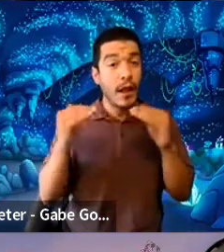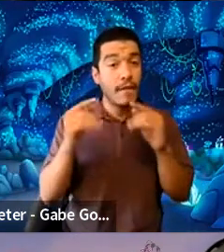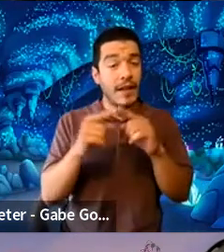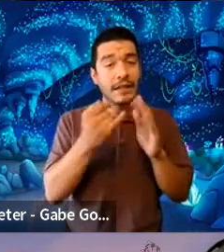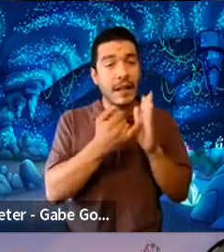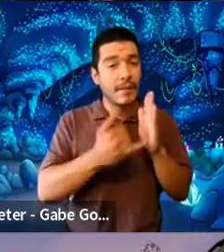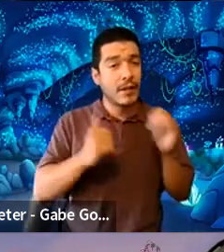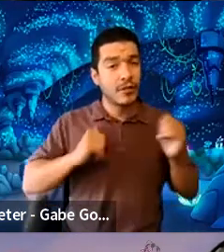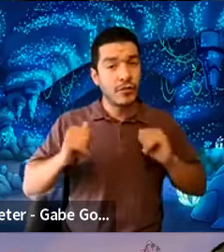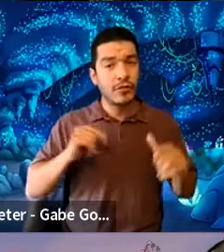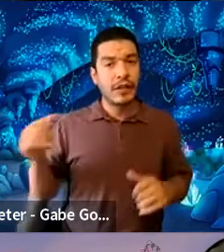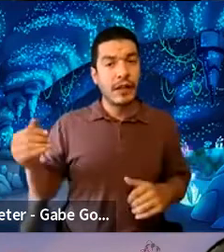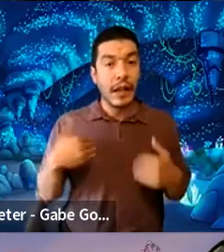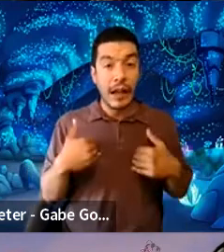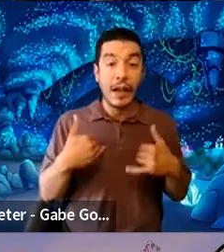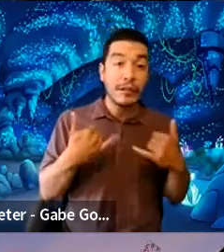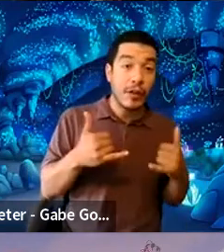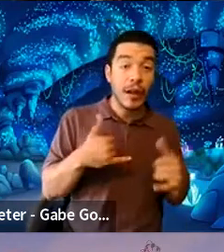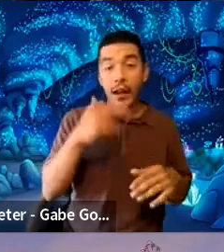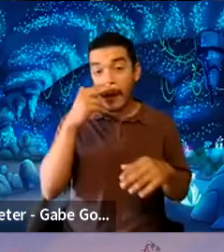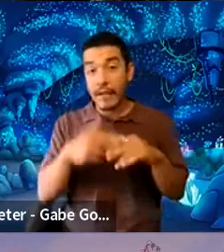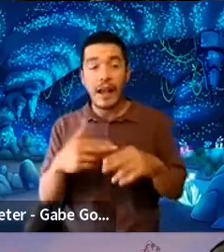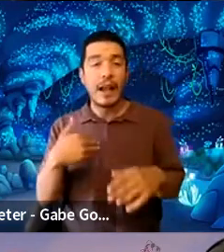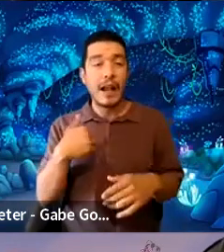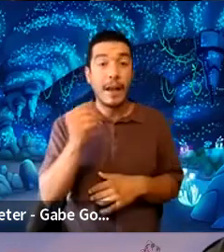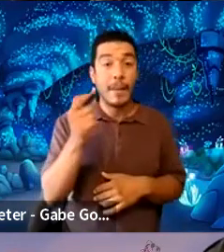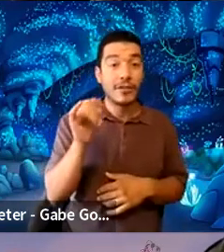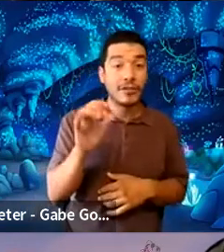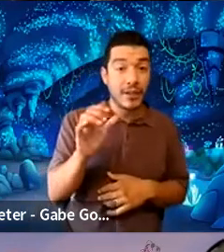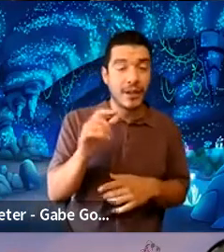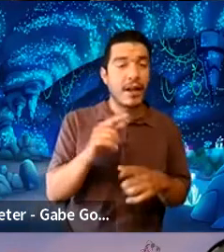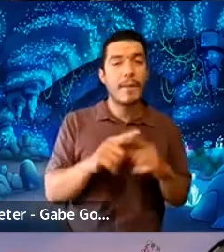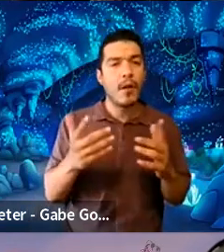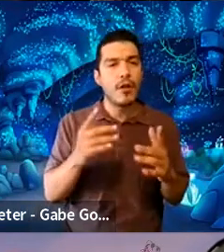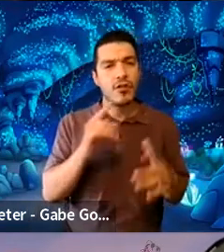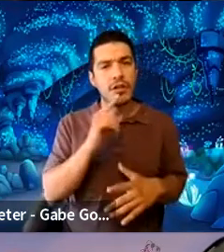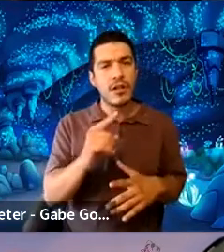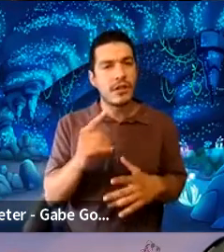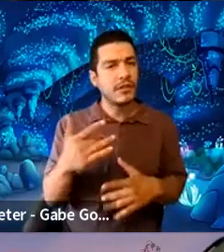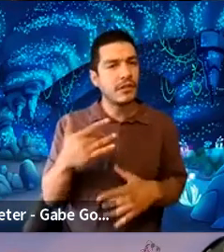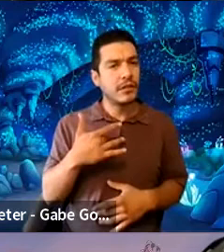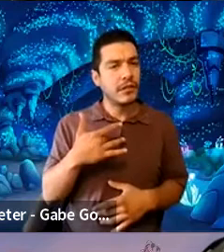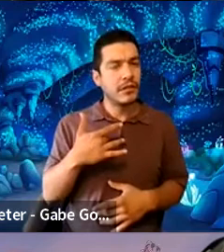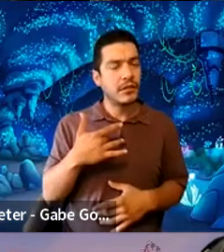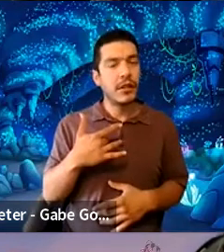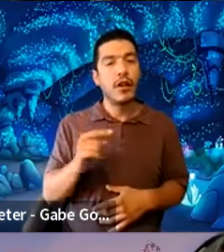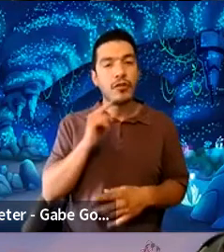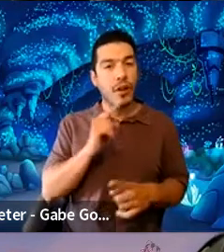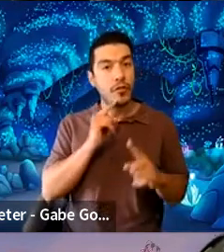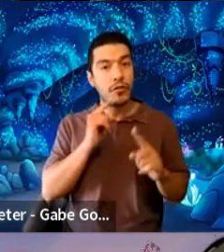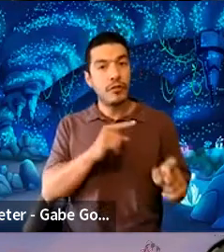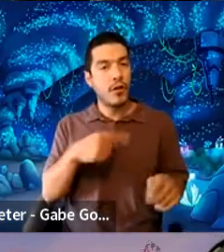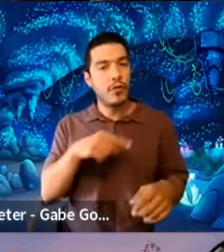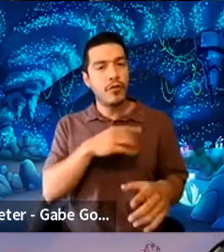animated show, it had toys, it had fun, it had some magic. But what really touched us was the response we got. And